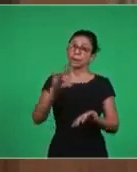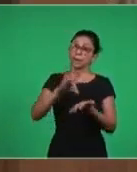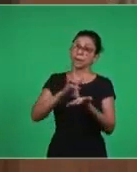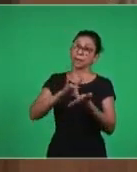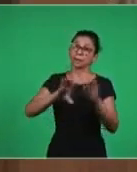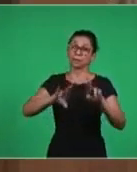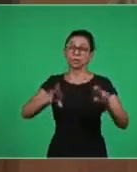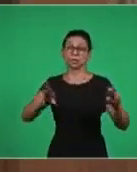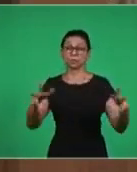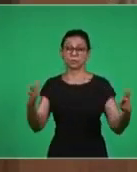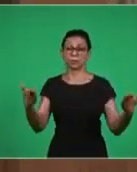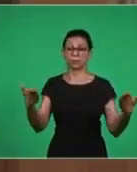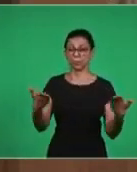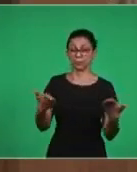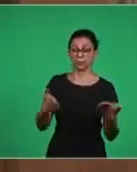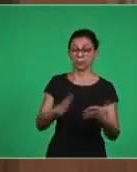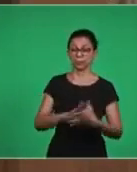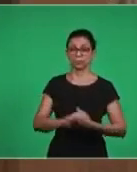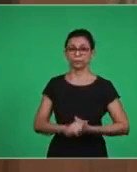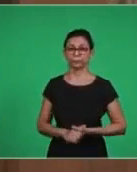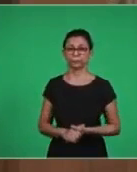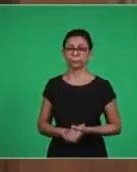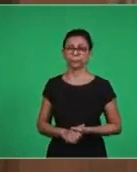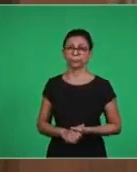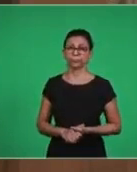Again, they have a different reality.